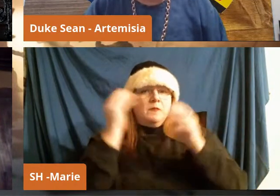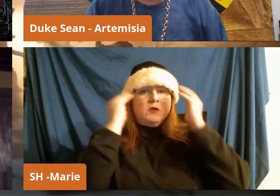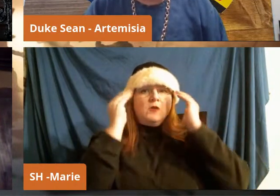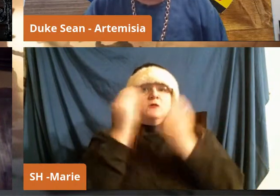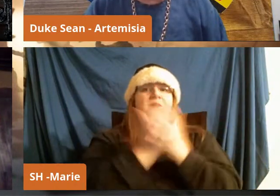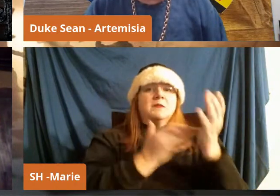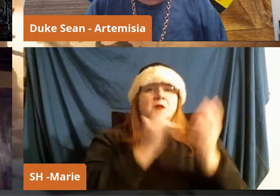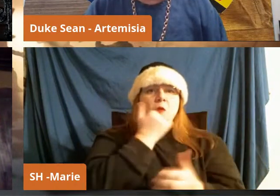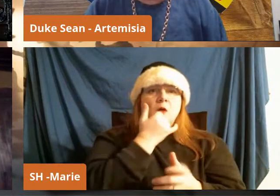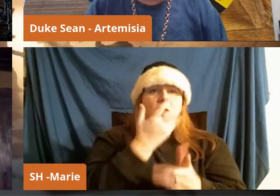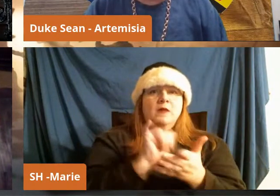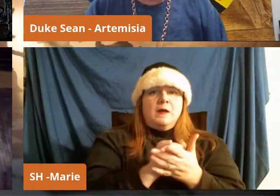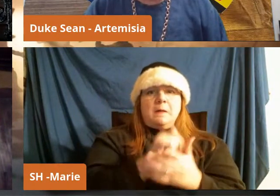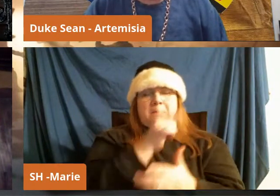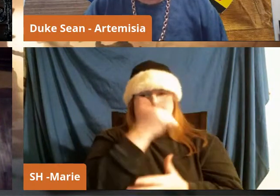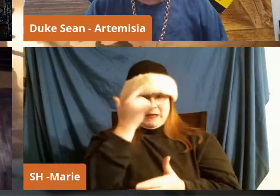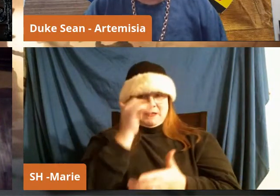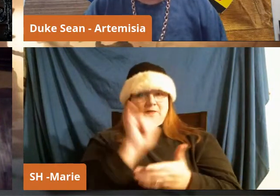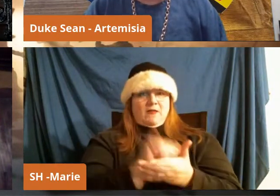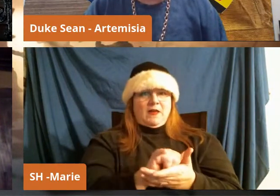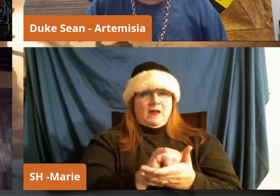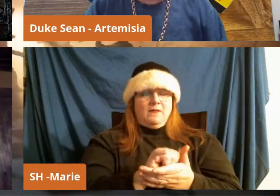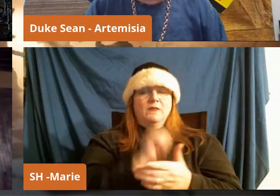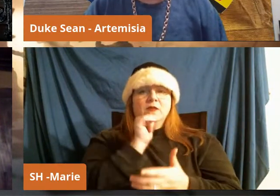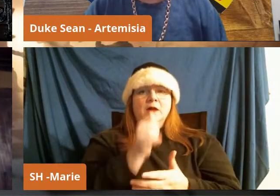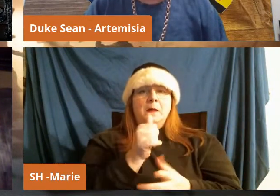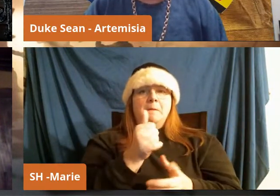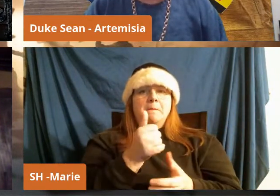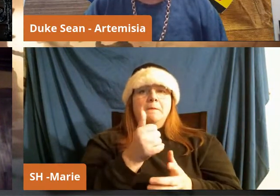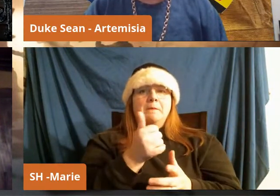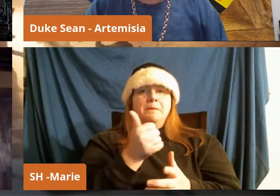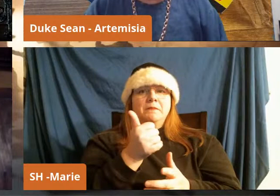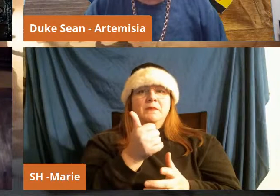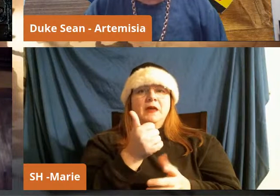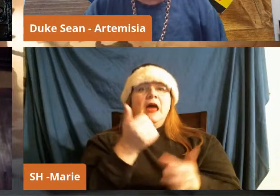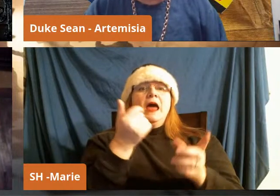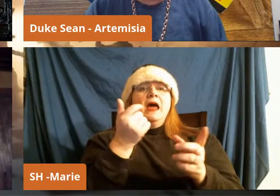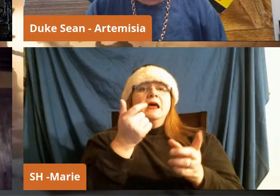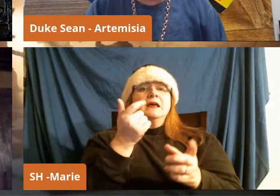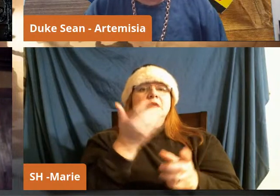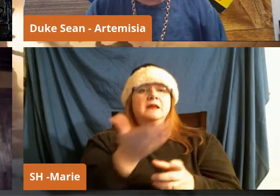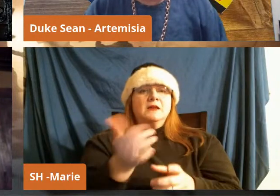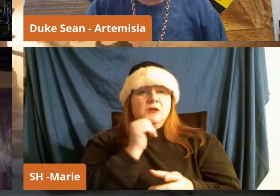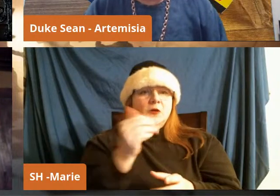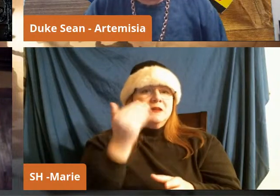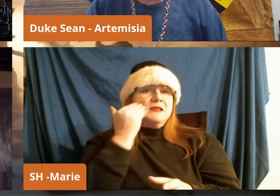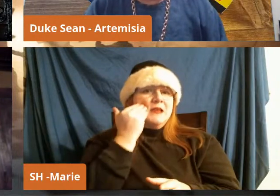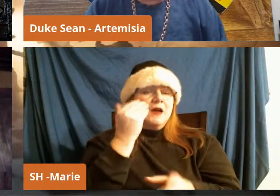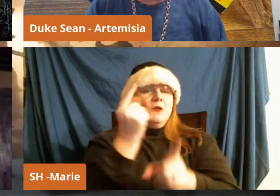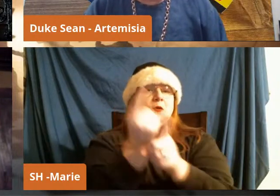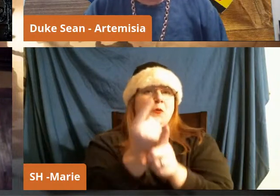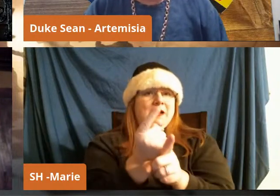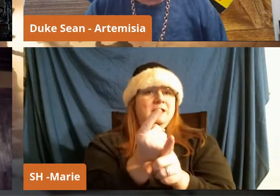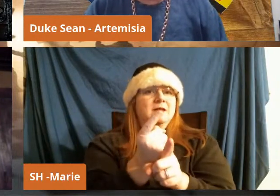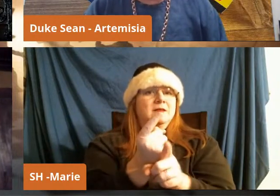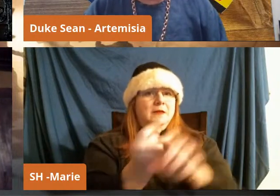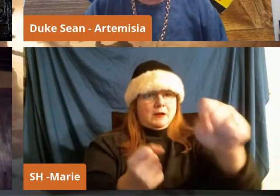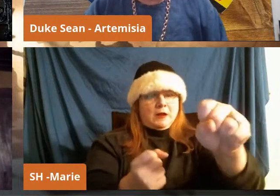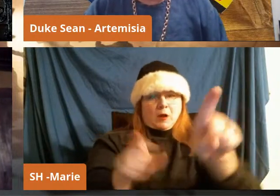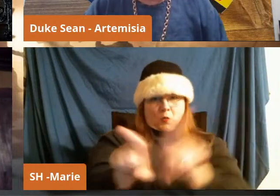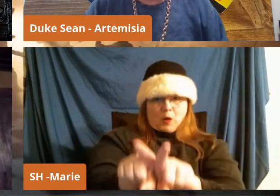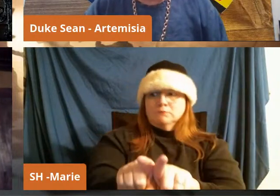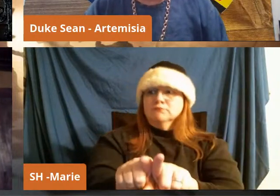it, right? And because of that, there ends up being something wrong with your fighting because it's not right. Right. Yeah. Oh yeah,